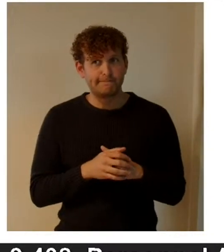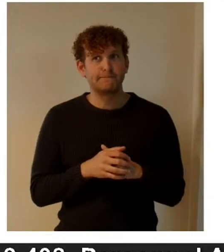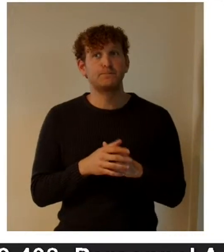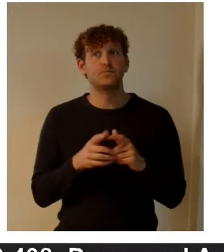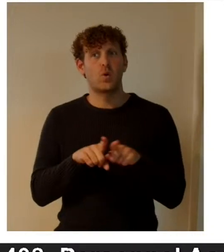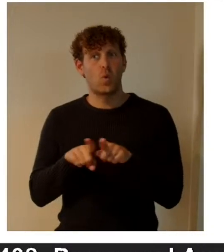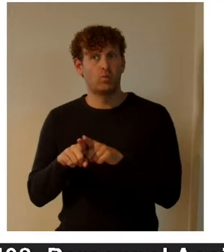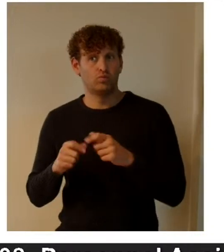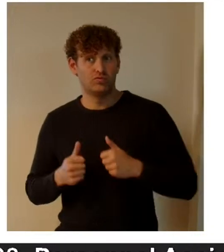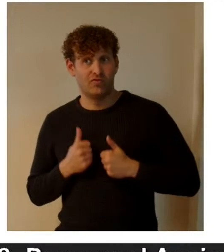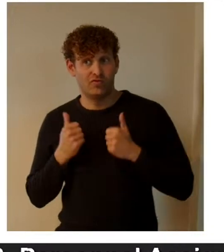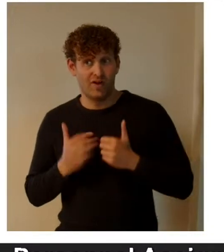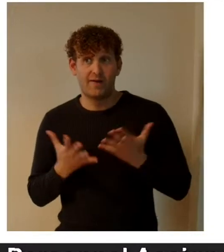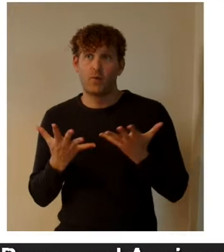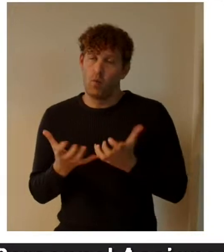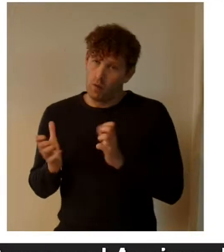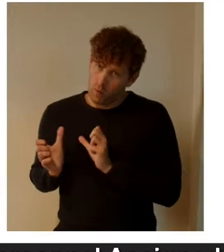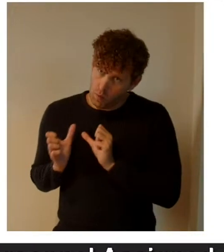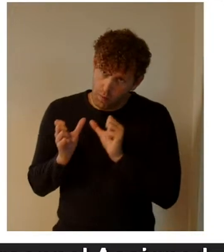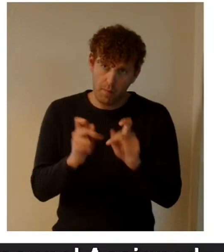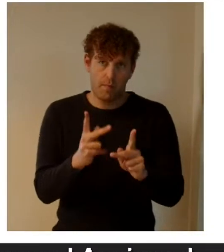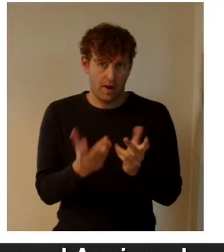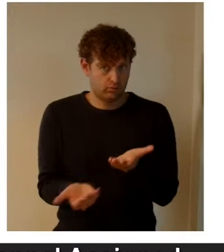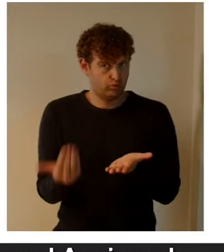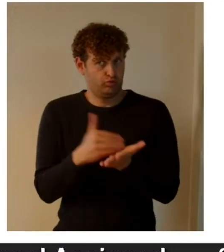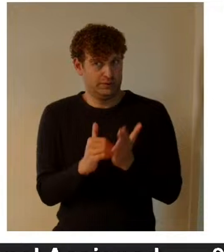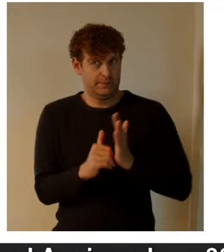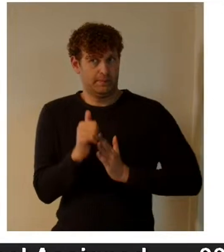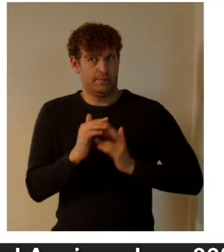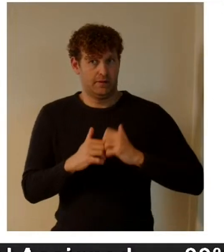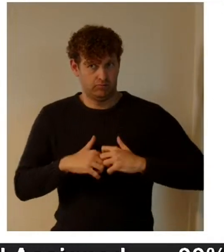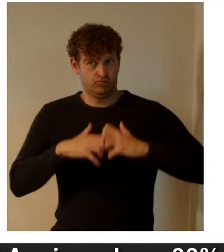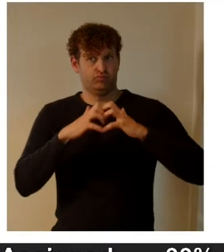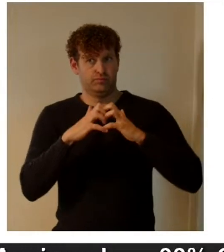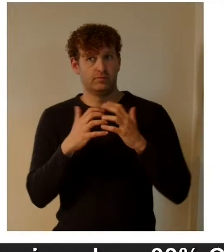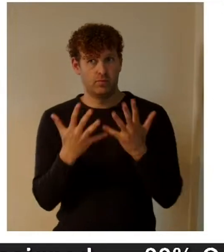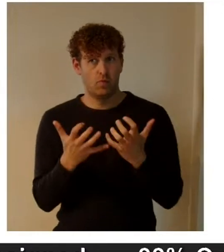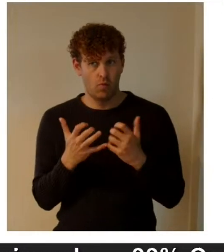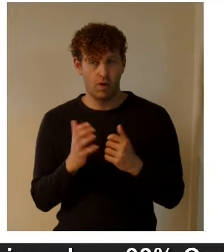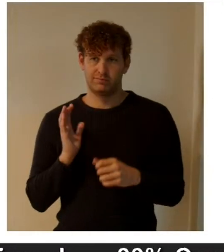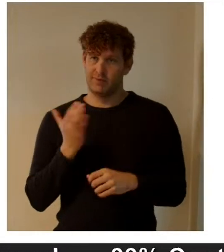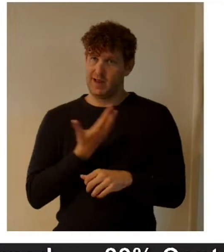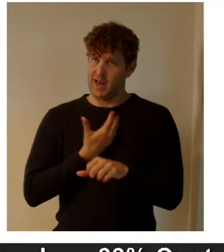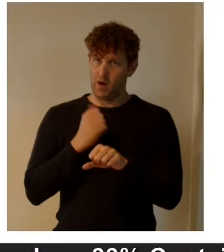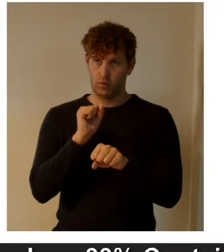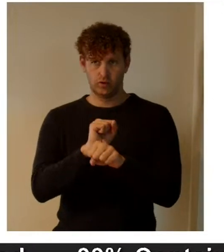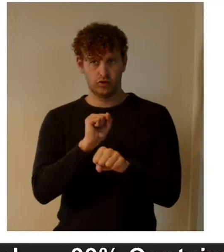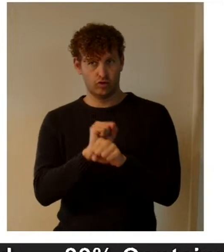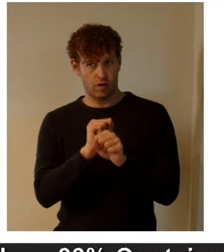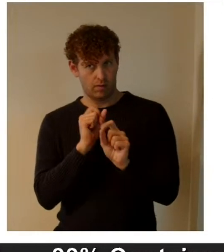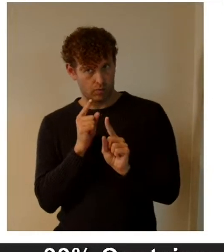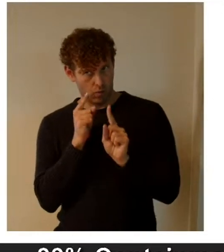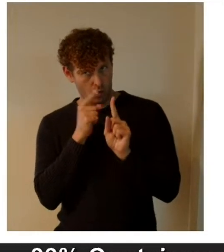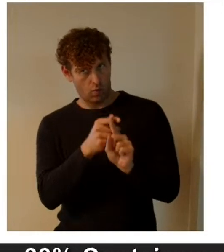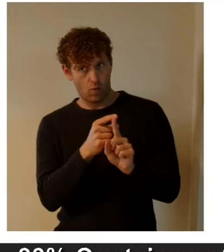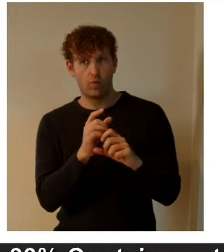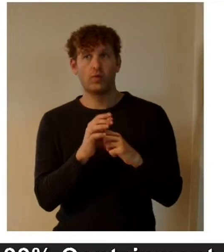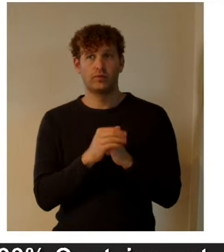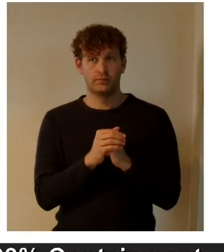rebuilding process. And it is my job, our job, as government officials to get out